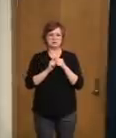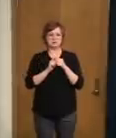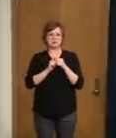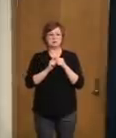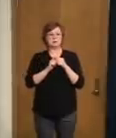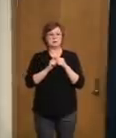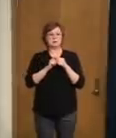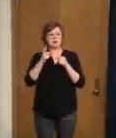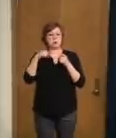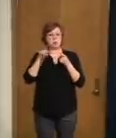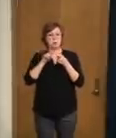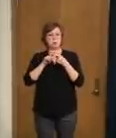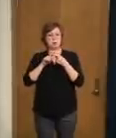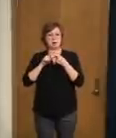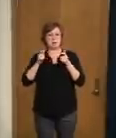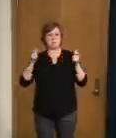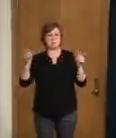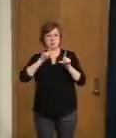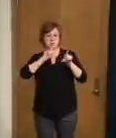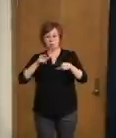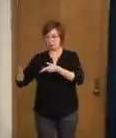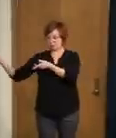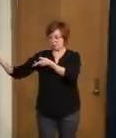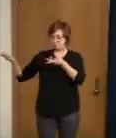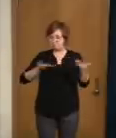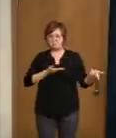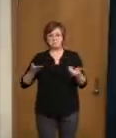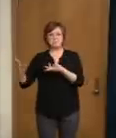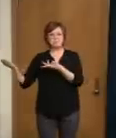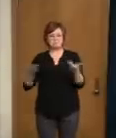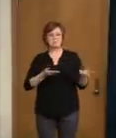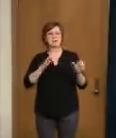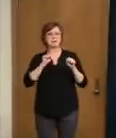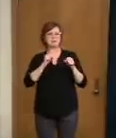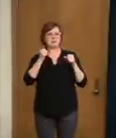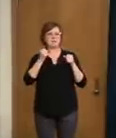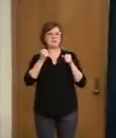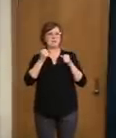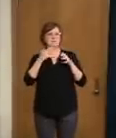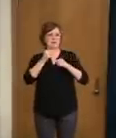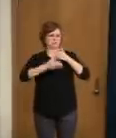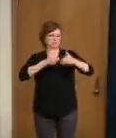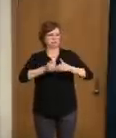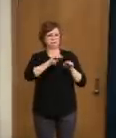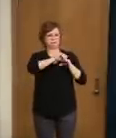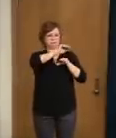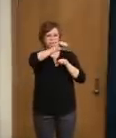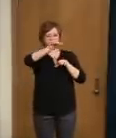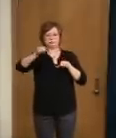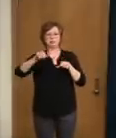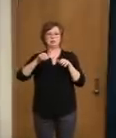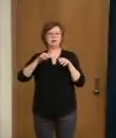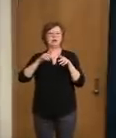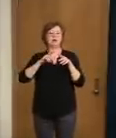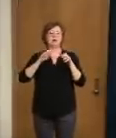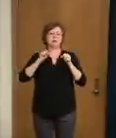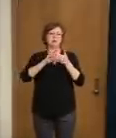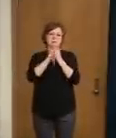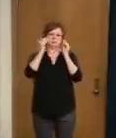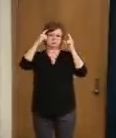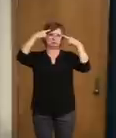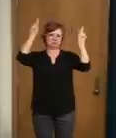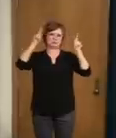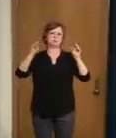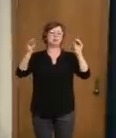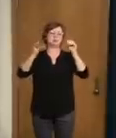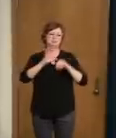will make this rapid delivery model easier and make us more successful. And just lastly, and